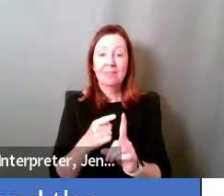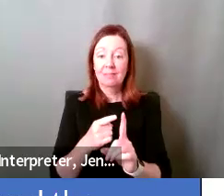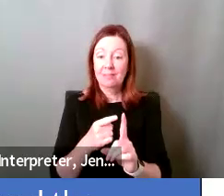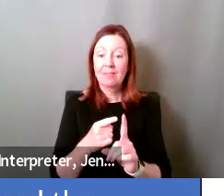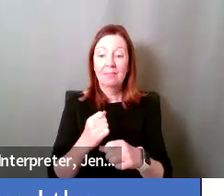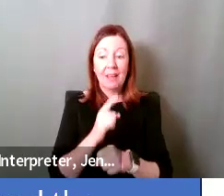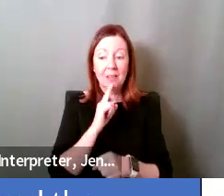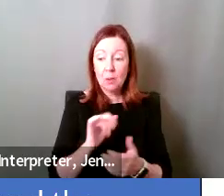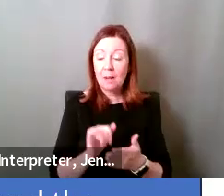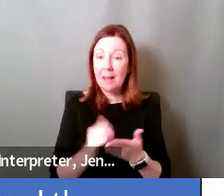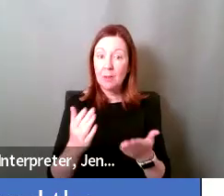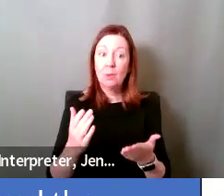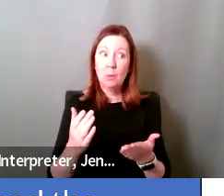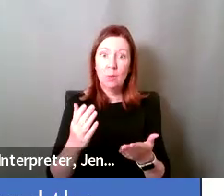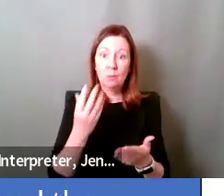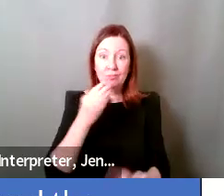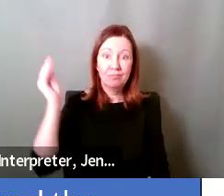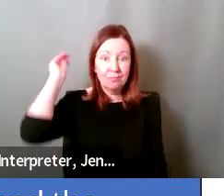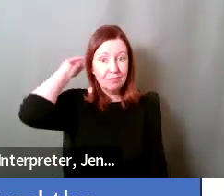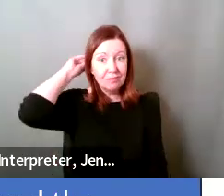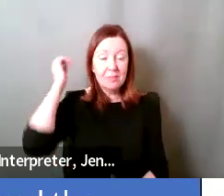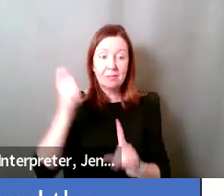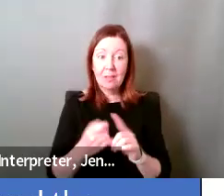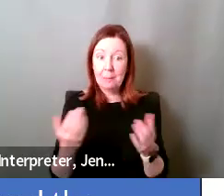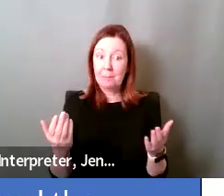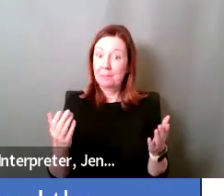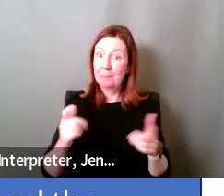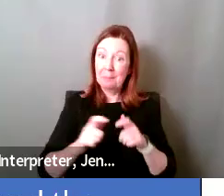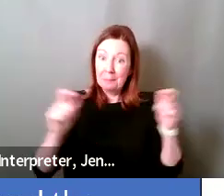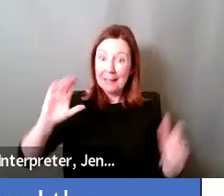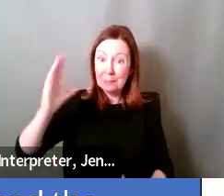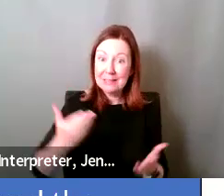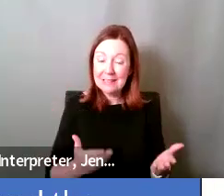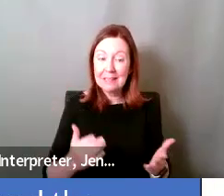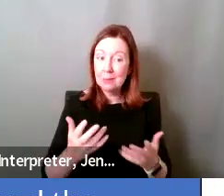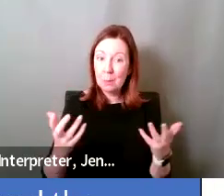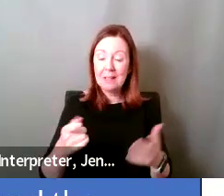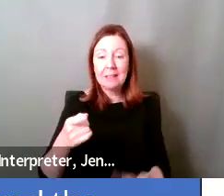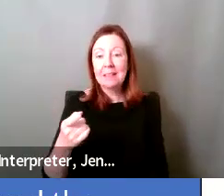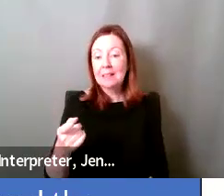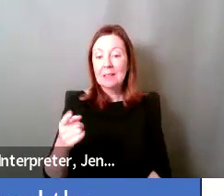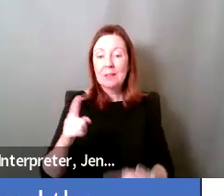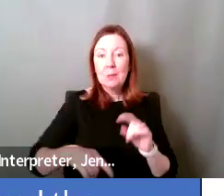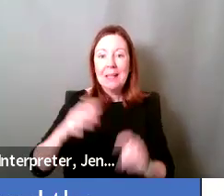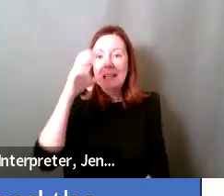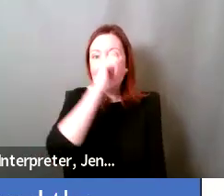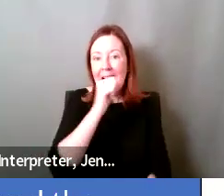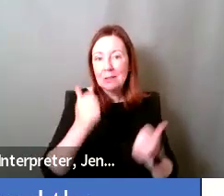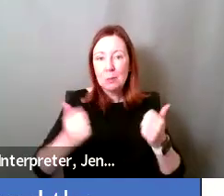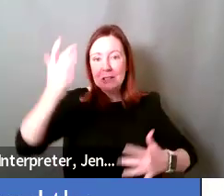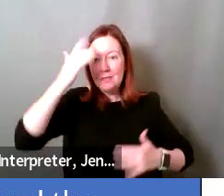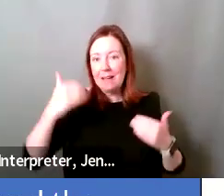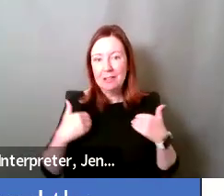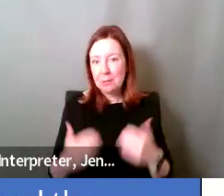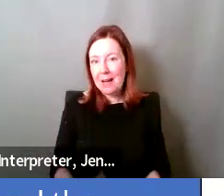want to make sure that you take away from this small section of this big presentation is that you cannot guess which virus you